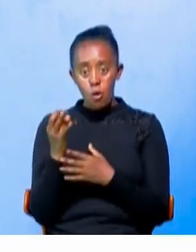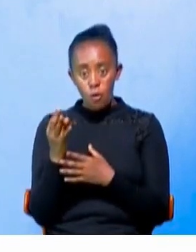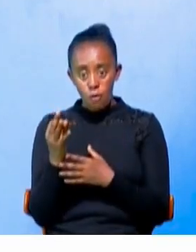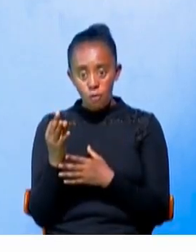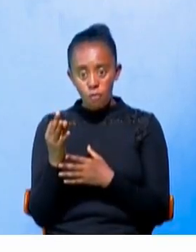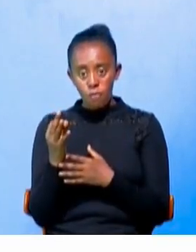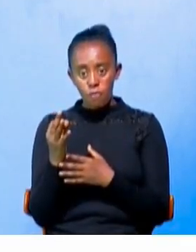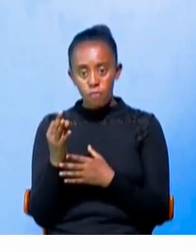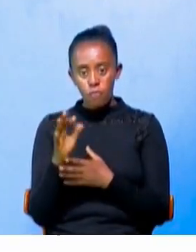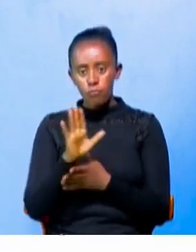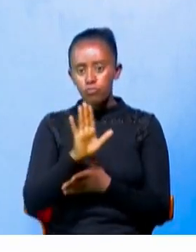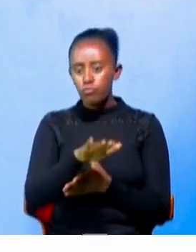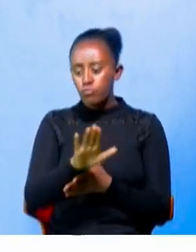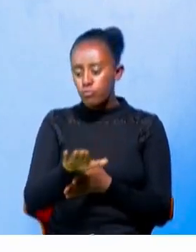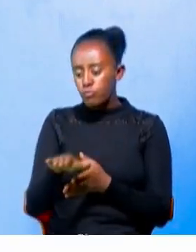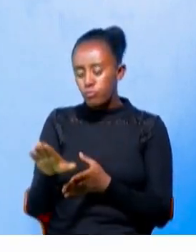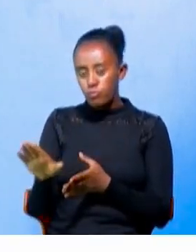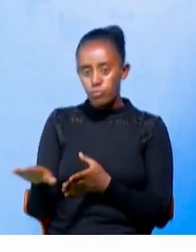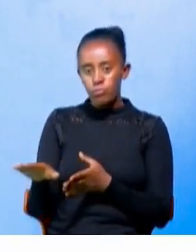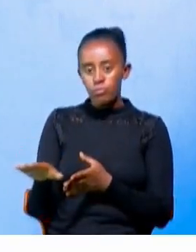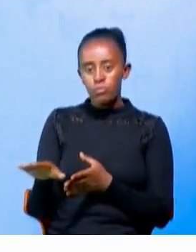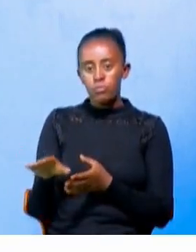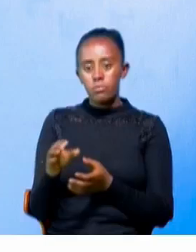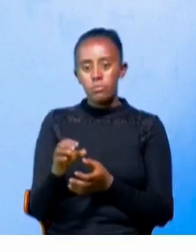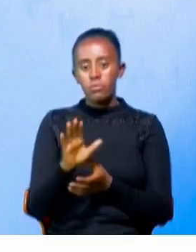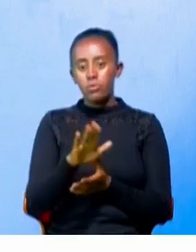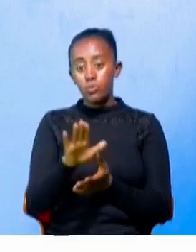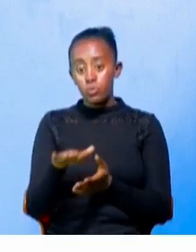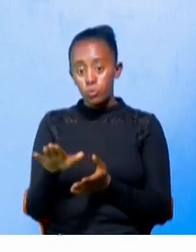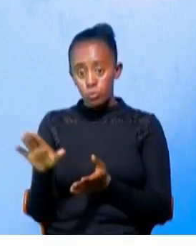the children's